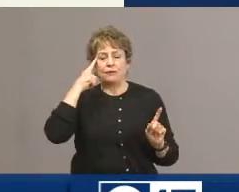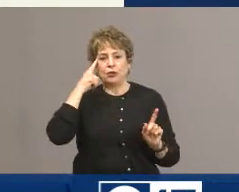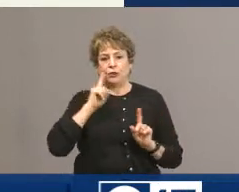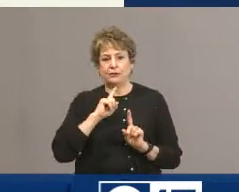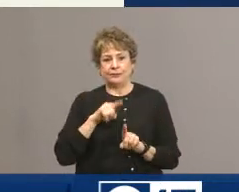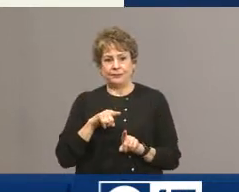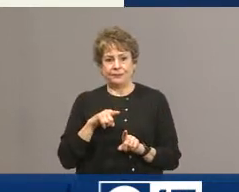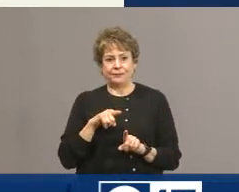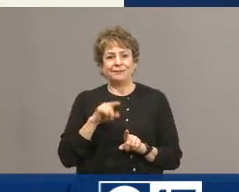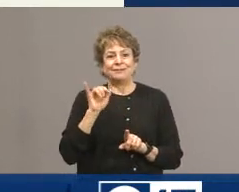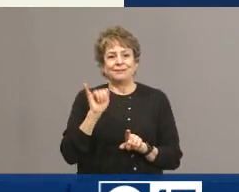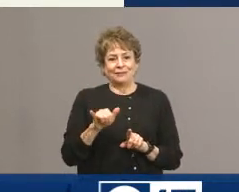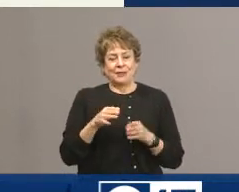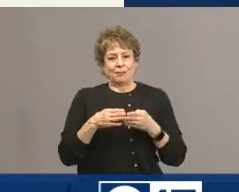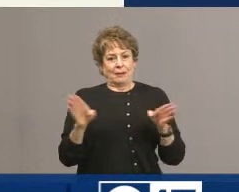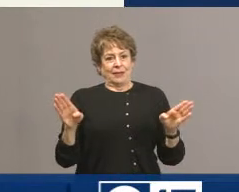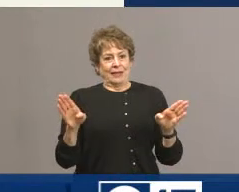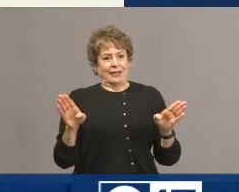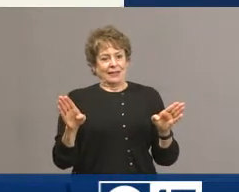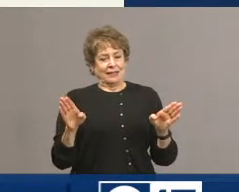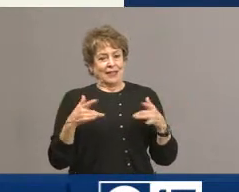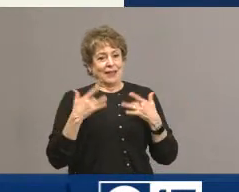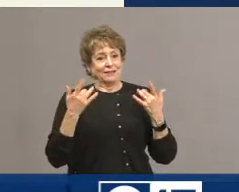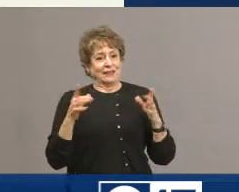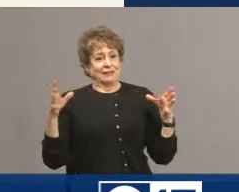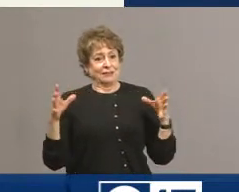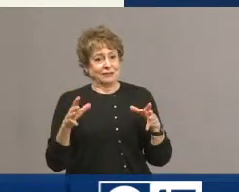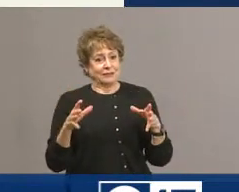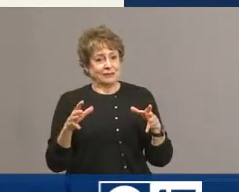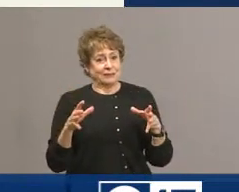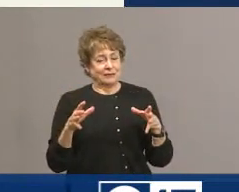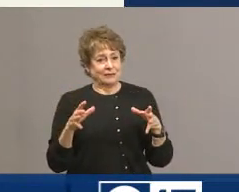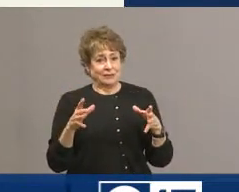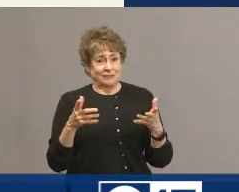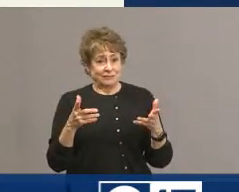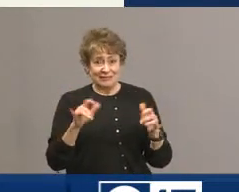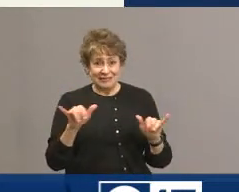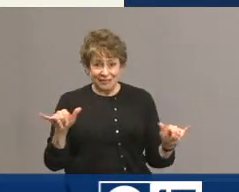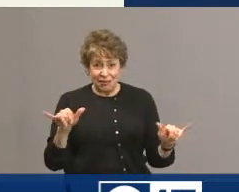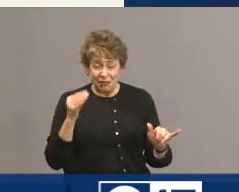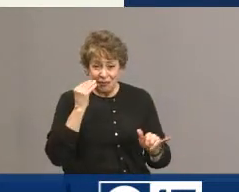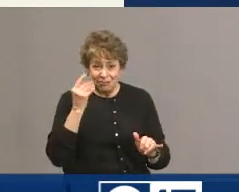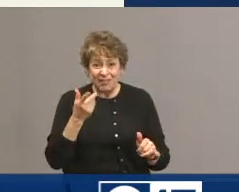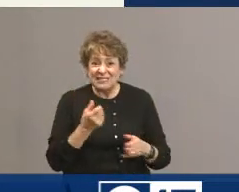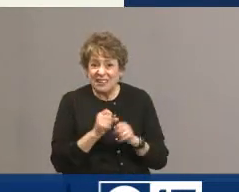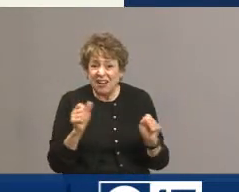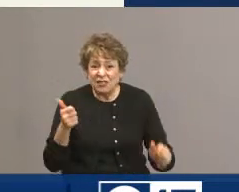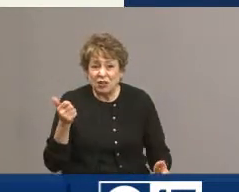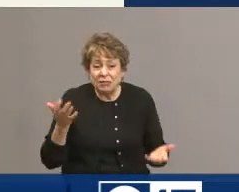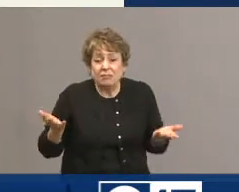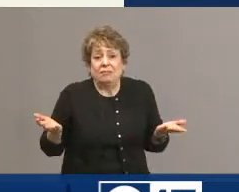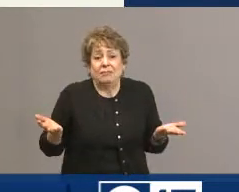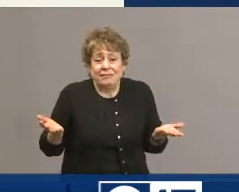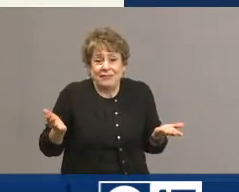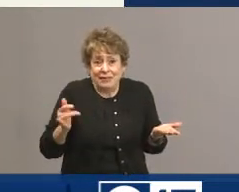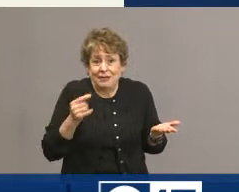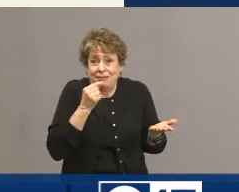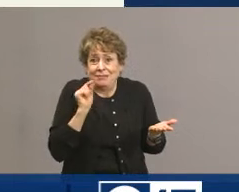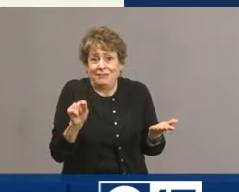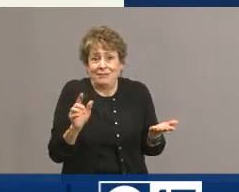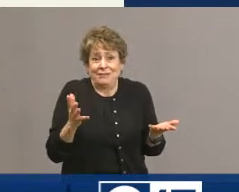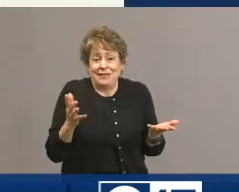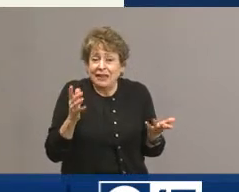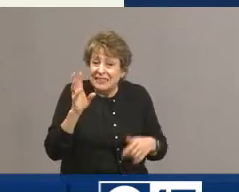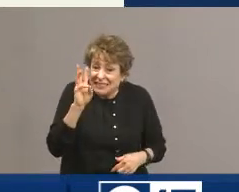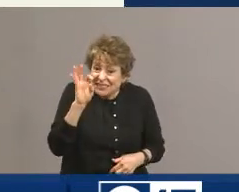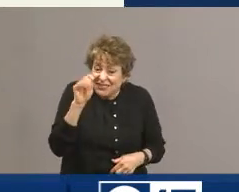I mean, you're safer at home is what we're saying, Peter. We want to see physical distancing. And we're going to continue to put that message out